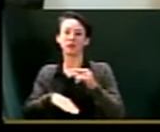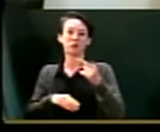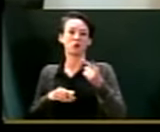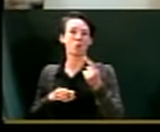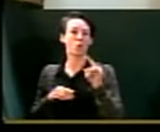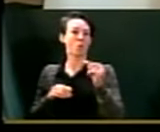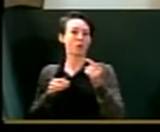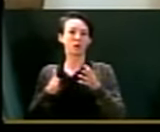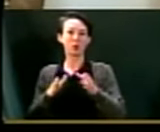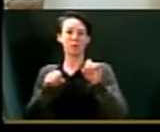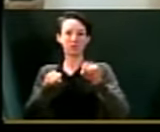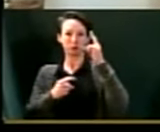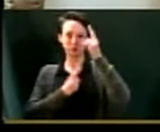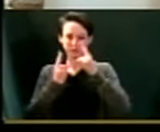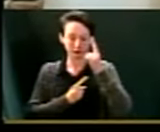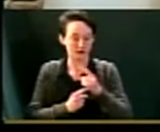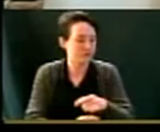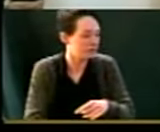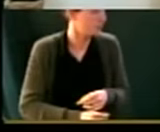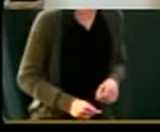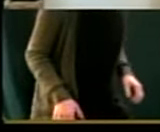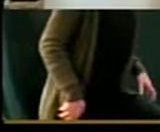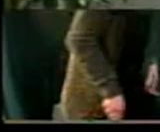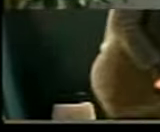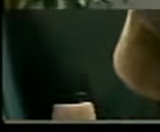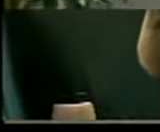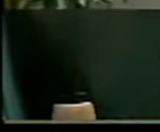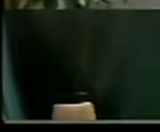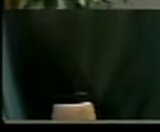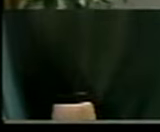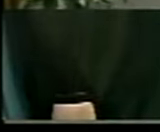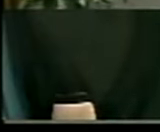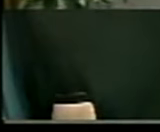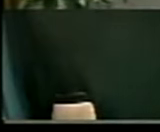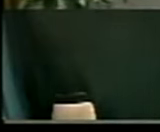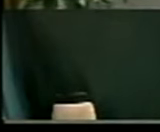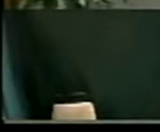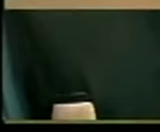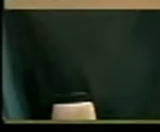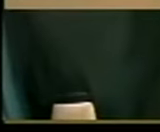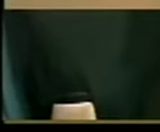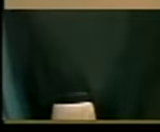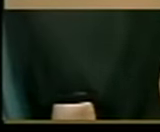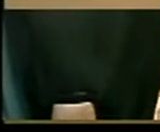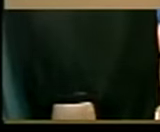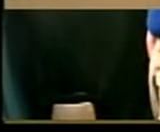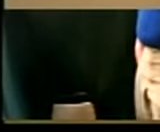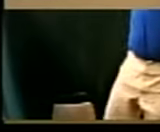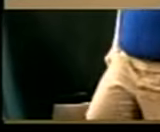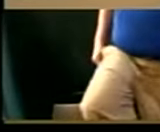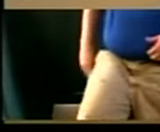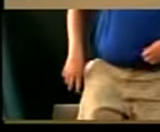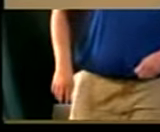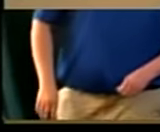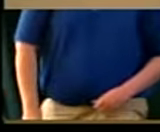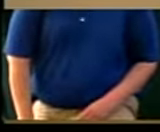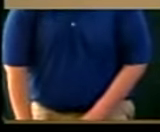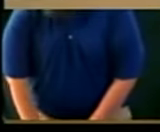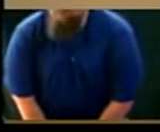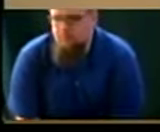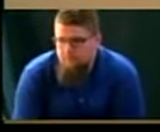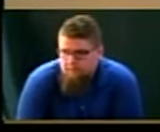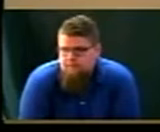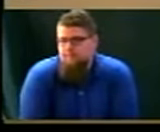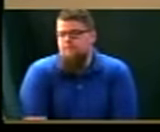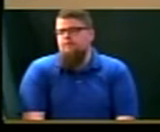Chair. Thank you. Okay, next we'll go over to Ms. Horn. Yes. If Ms. Fugit would like to respond to that,